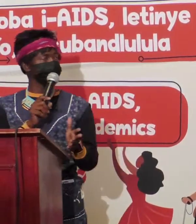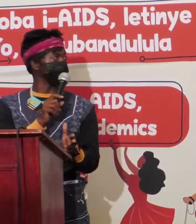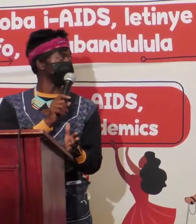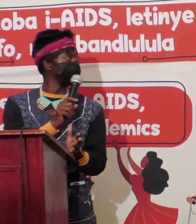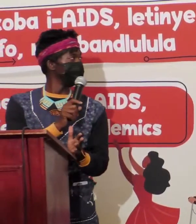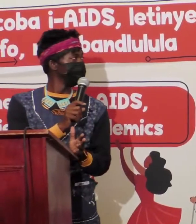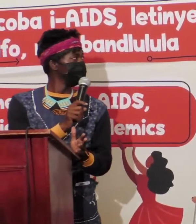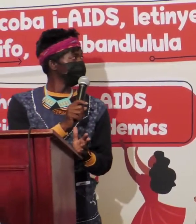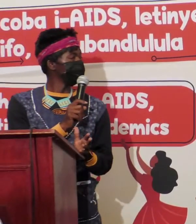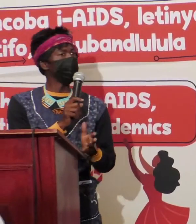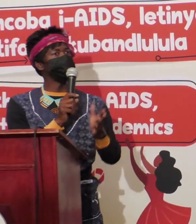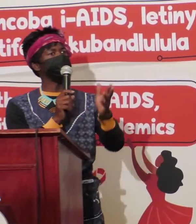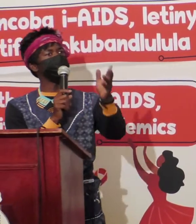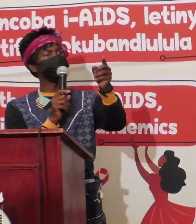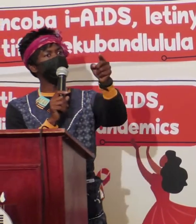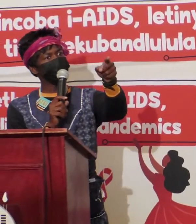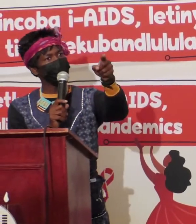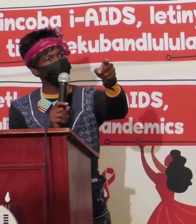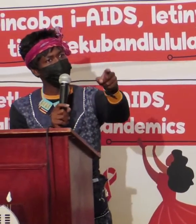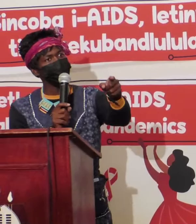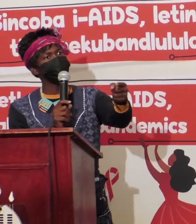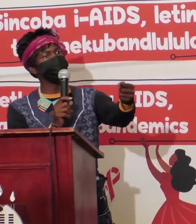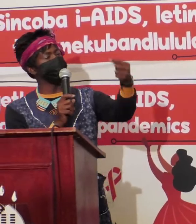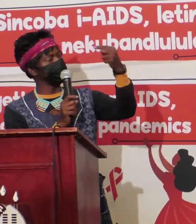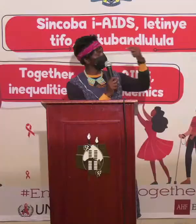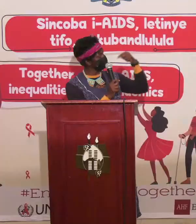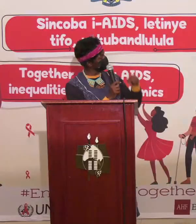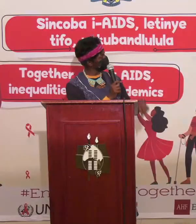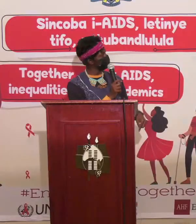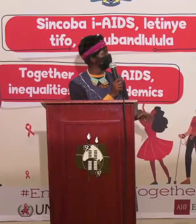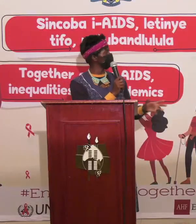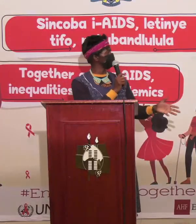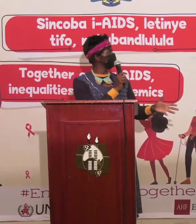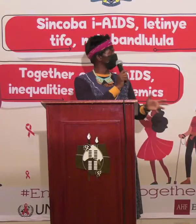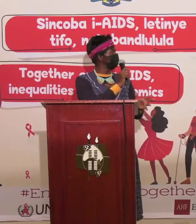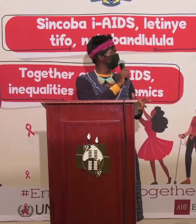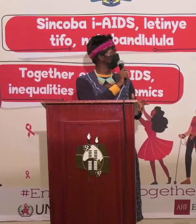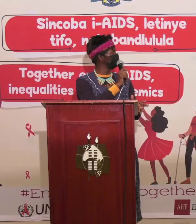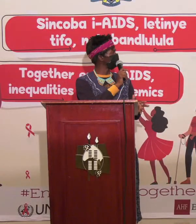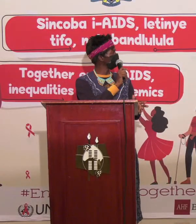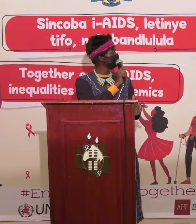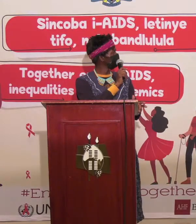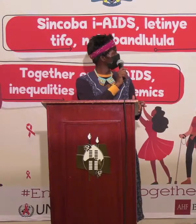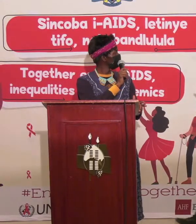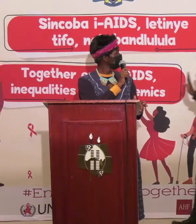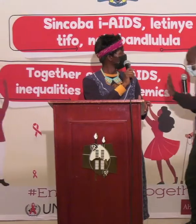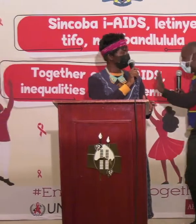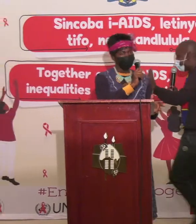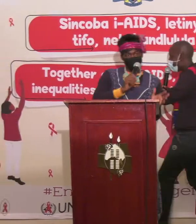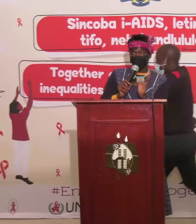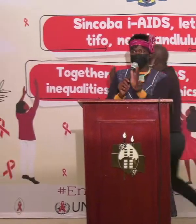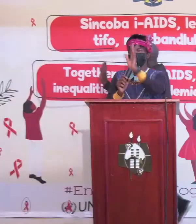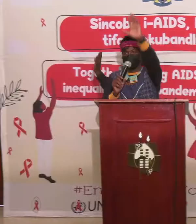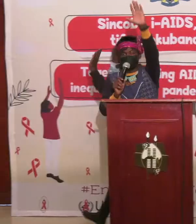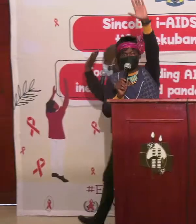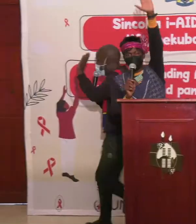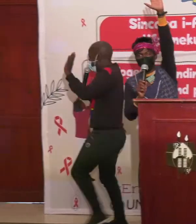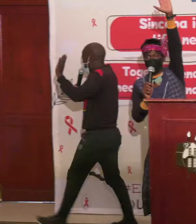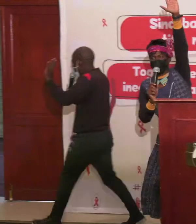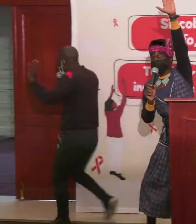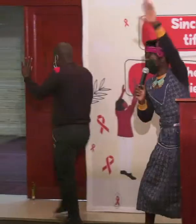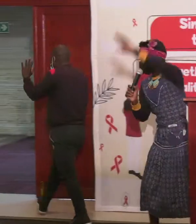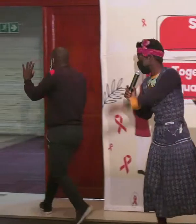phela lo muntu loya. Kwalona leli bhantshi lalegqokile uleboleke kimi ekuseni angithi ngirelisa impahla mina. Hayi ke ungangifake kule ungangifaki